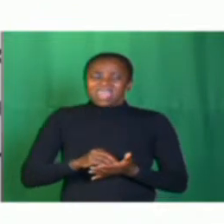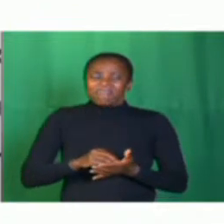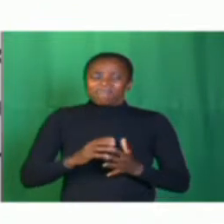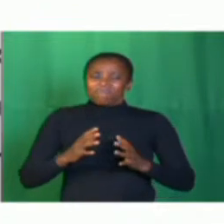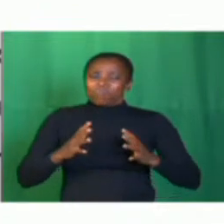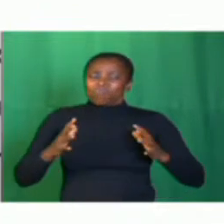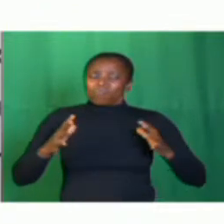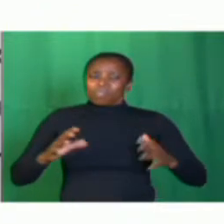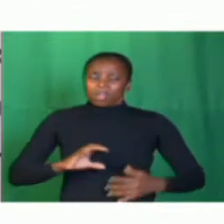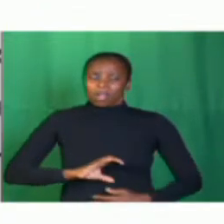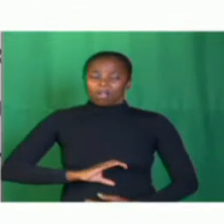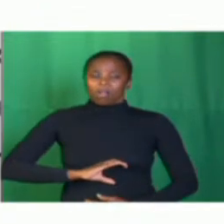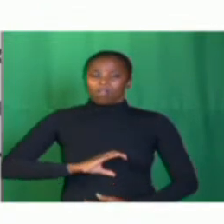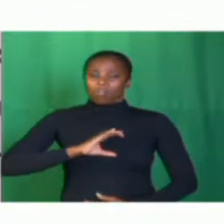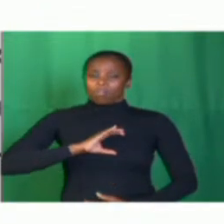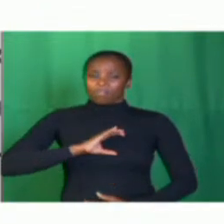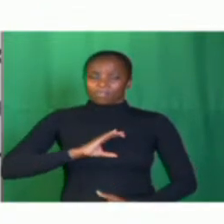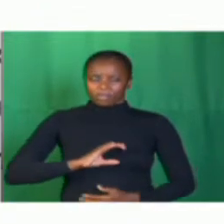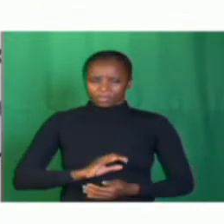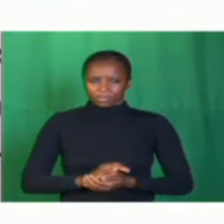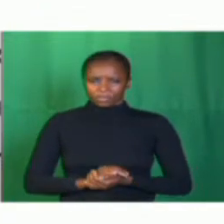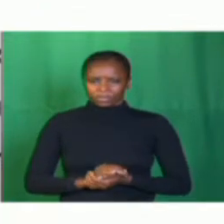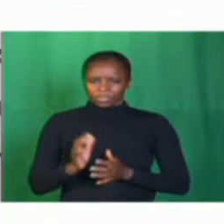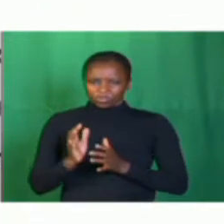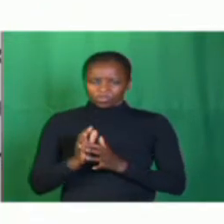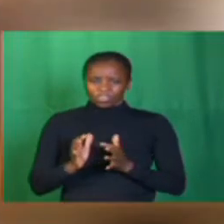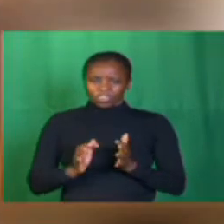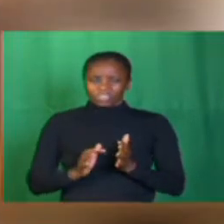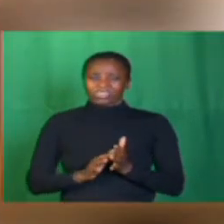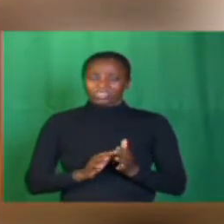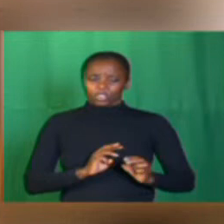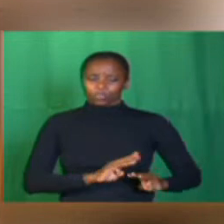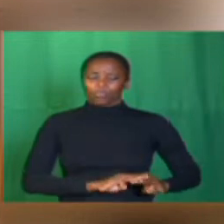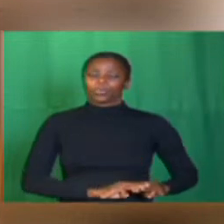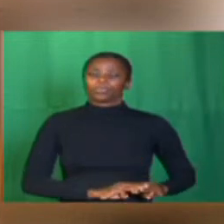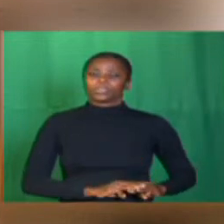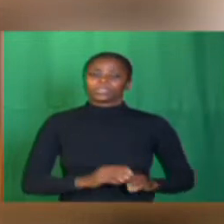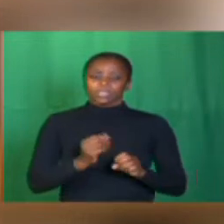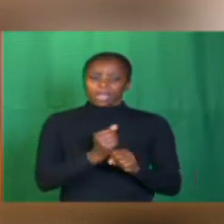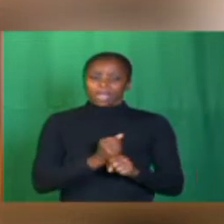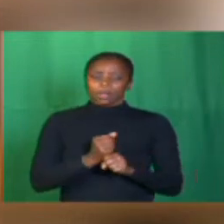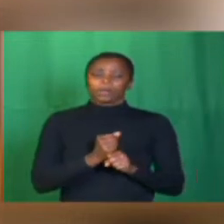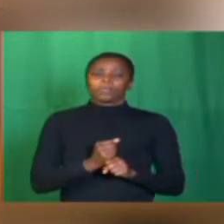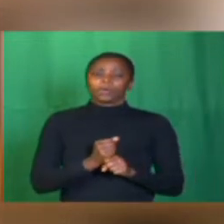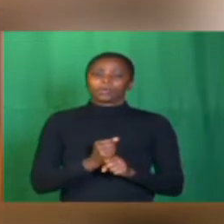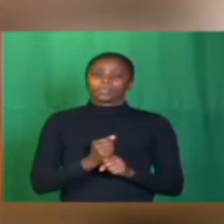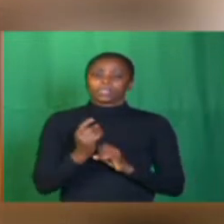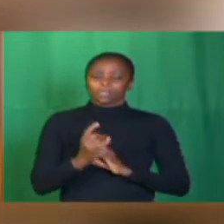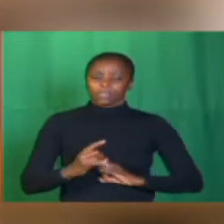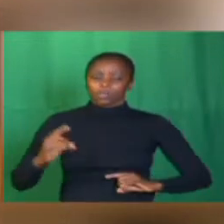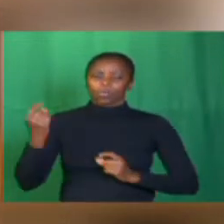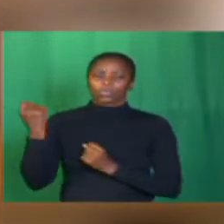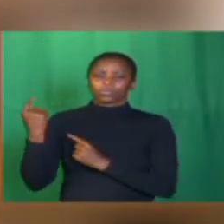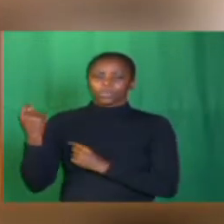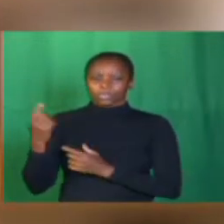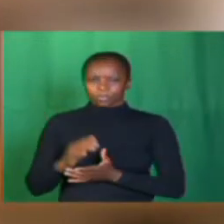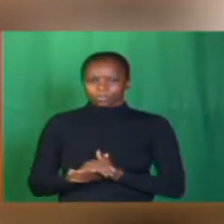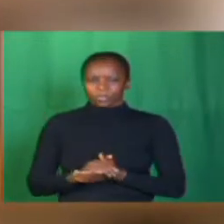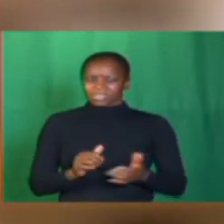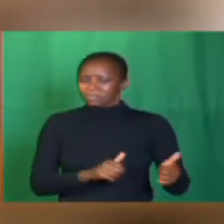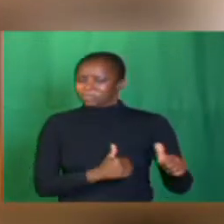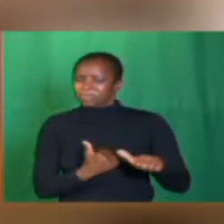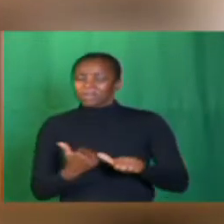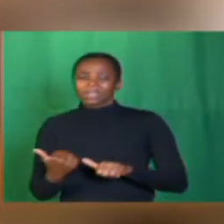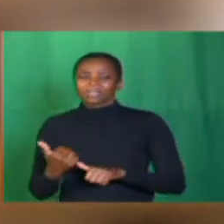from Jesus' promise of the Holy Spirit. They went back to Jerusalem in great joy. They had